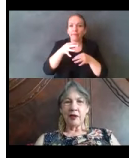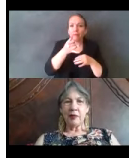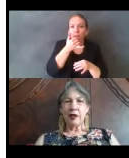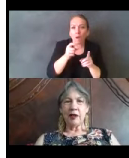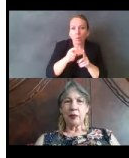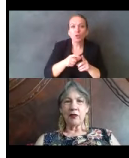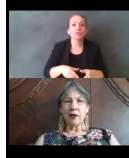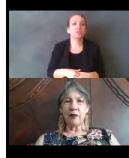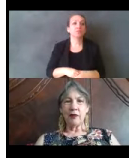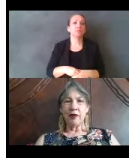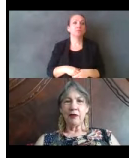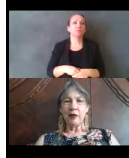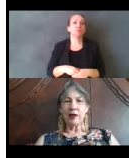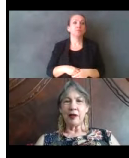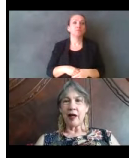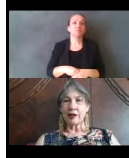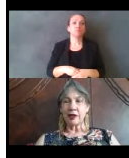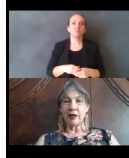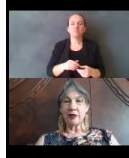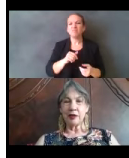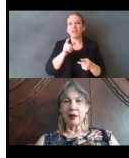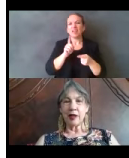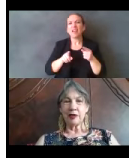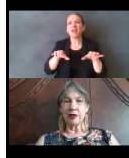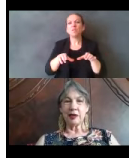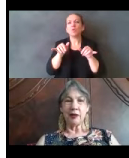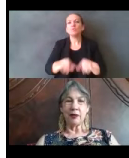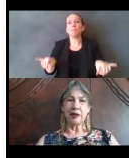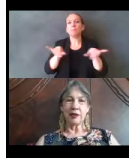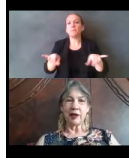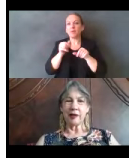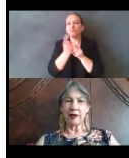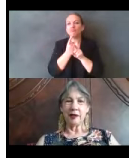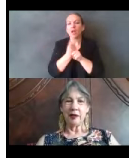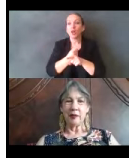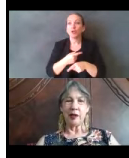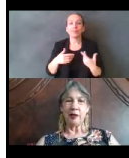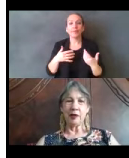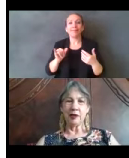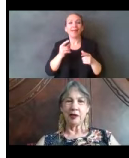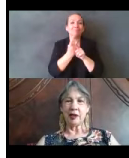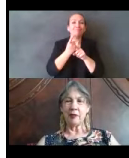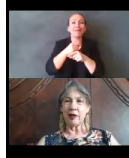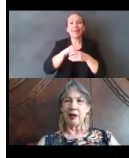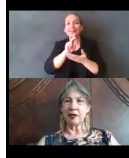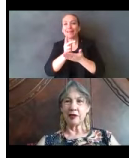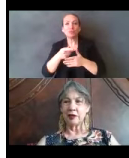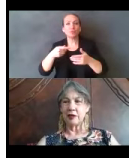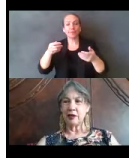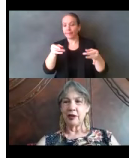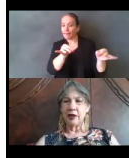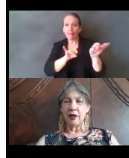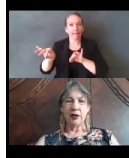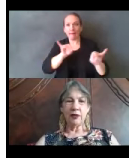Loss of the ability to perform familiar tasks like using appliances, getting dressed correctly, paying bills, taking